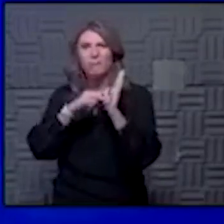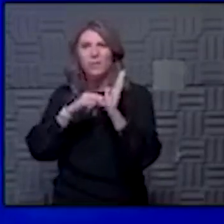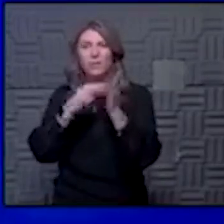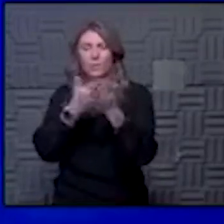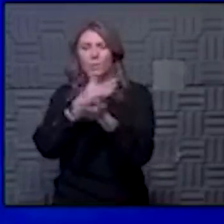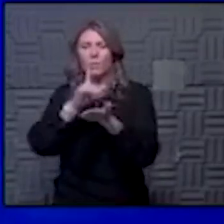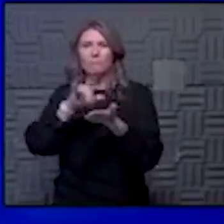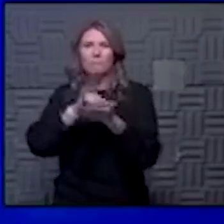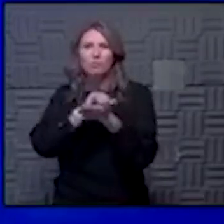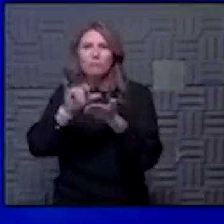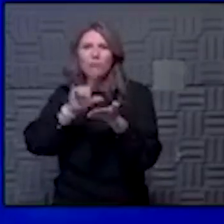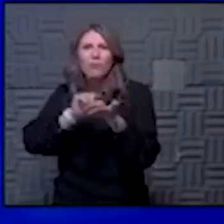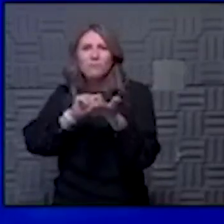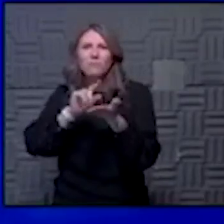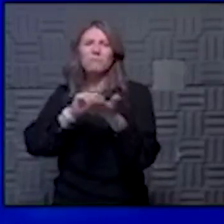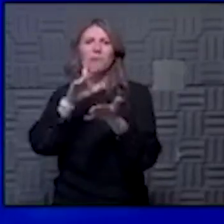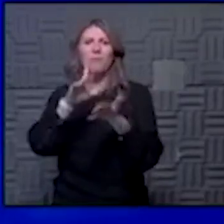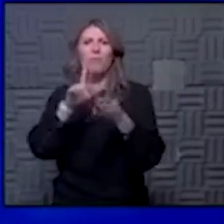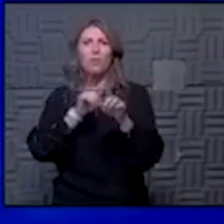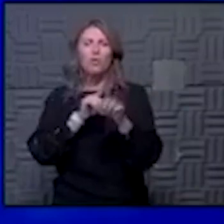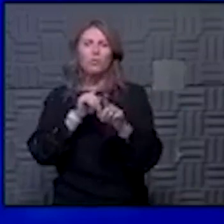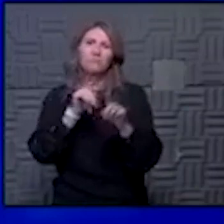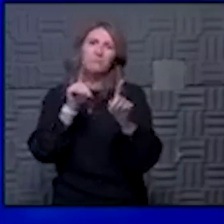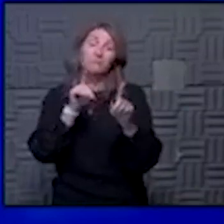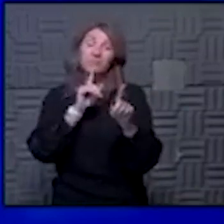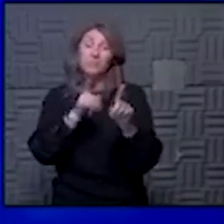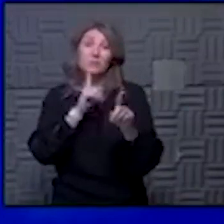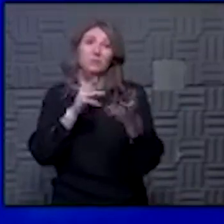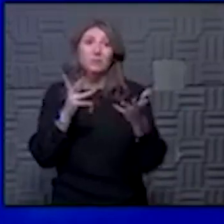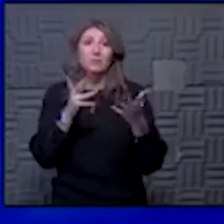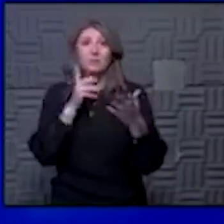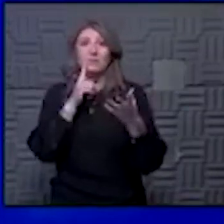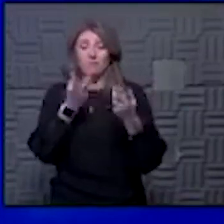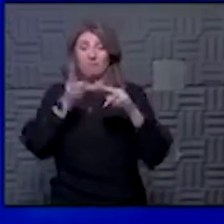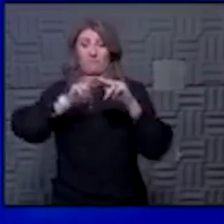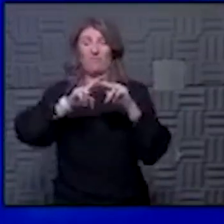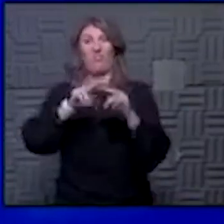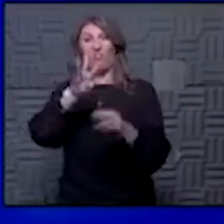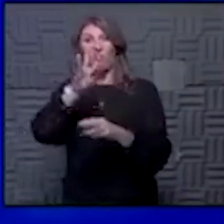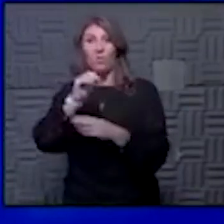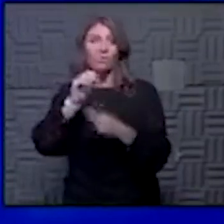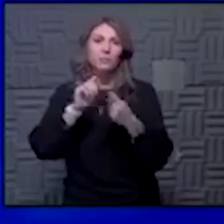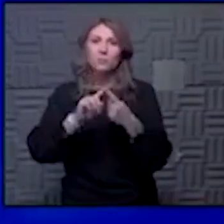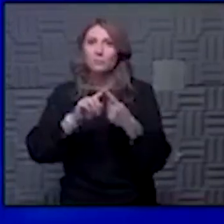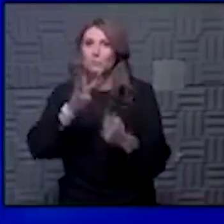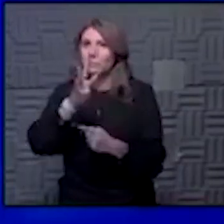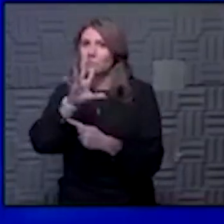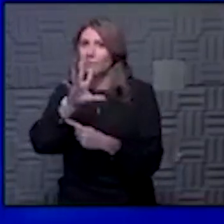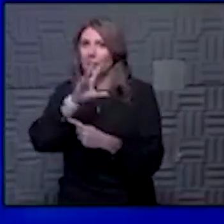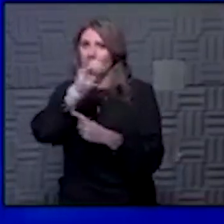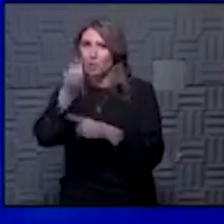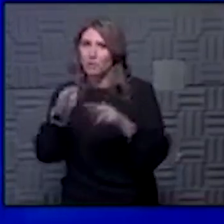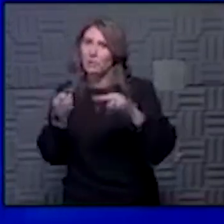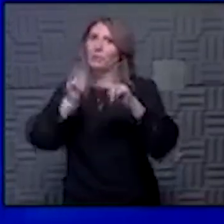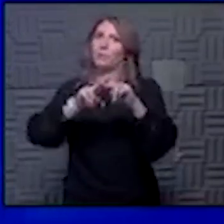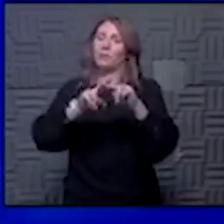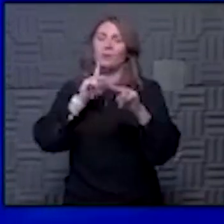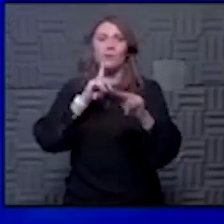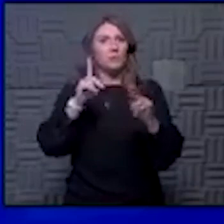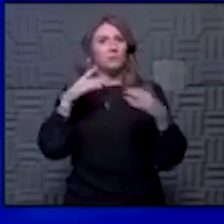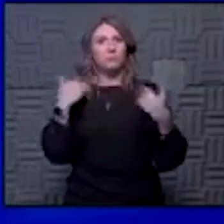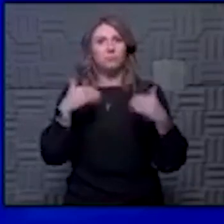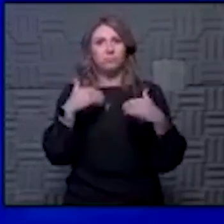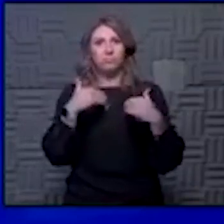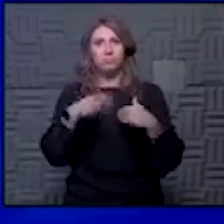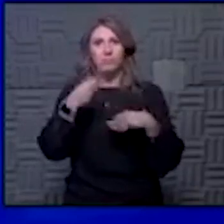it simpler for me. And you know, we're up by 40 or 45%, which is a crazy high number. Yeah. Also, last week I